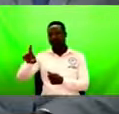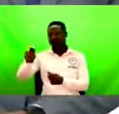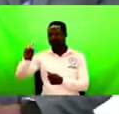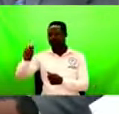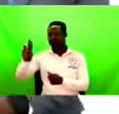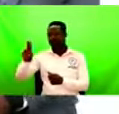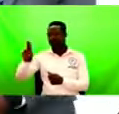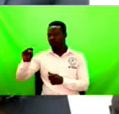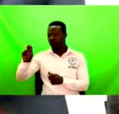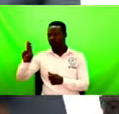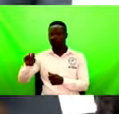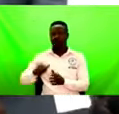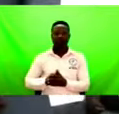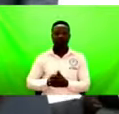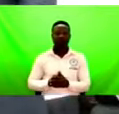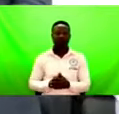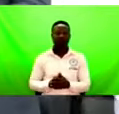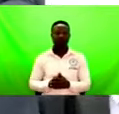Thank you very much.